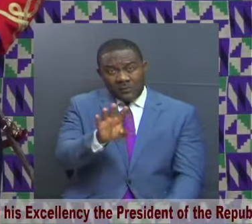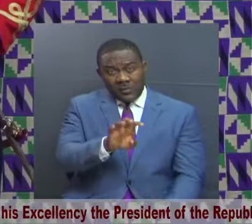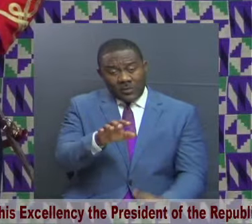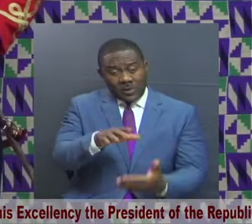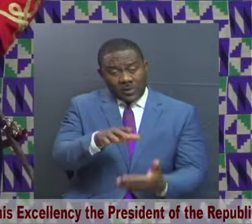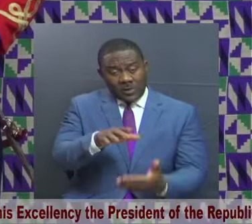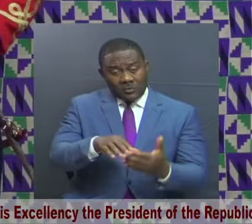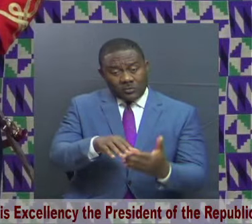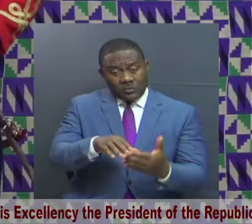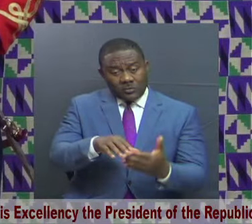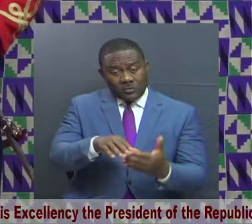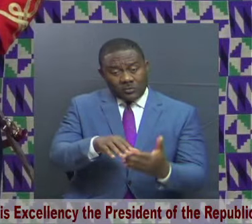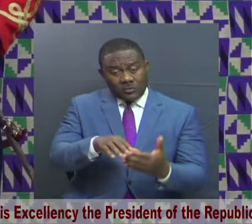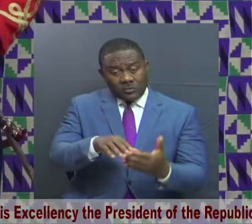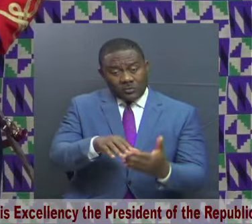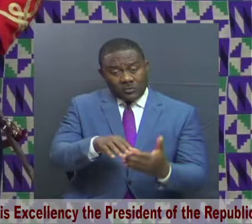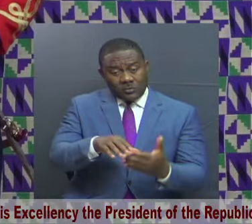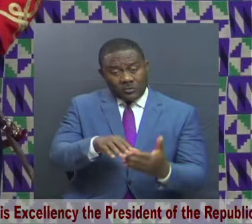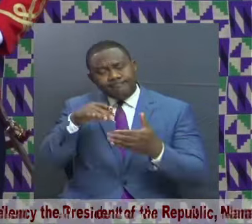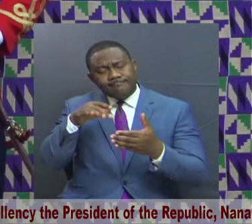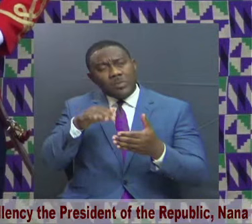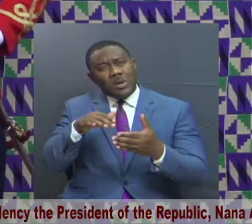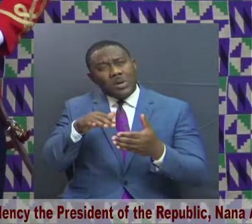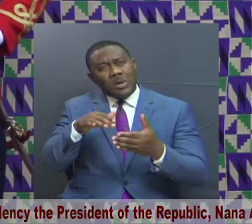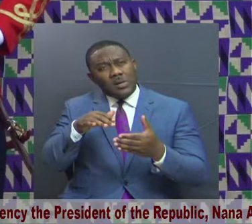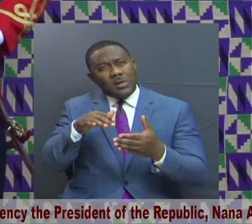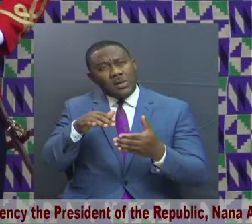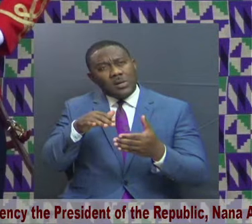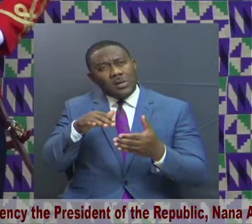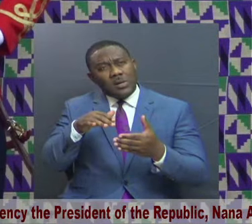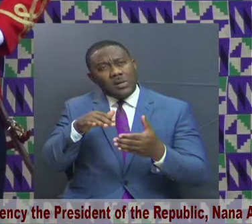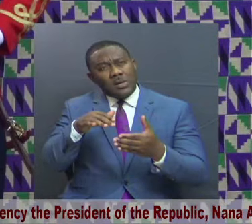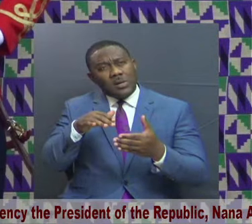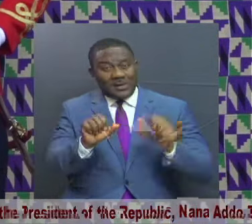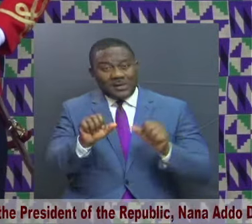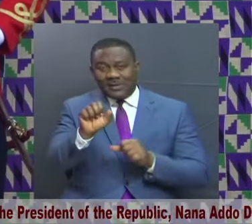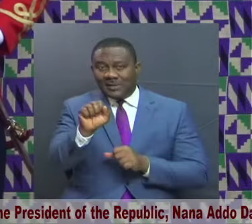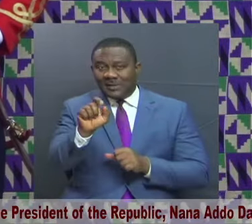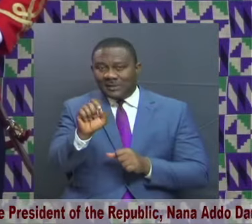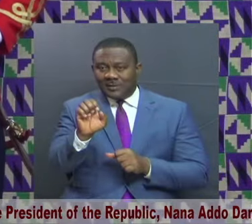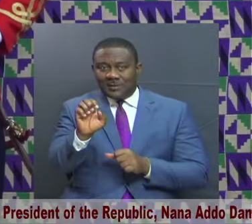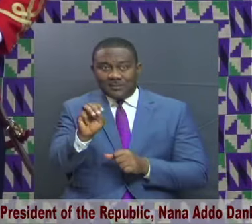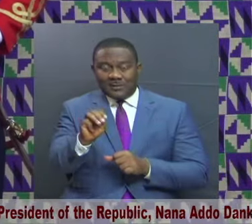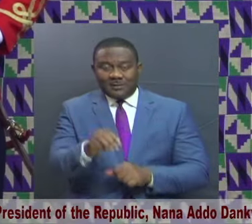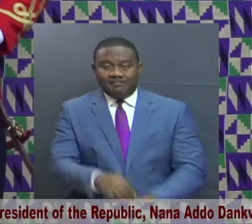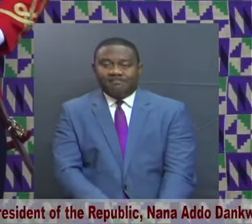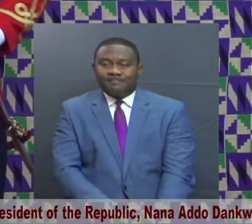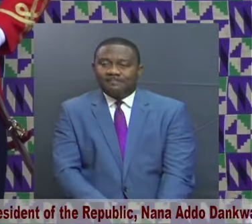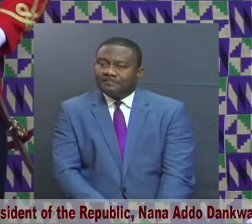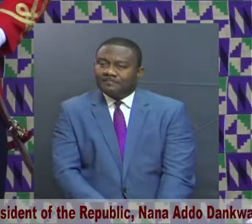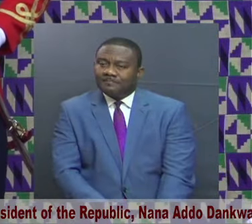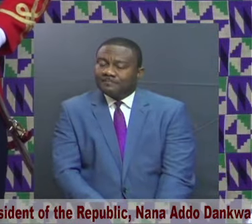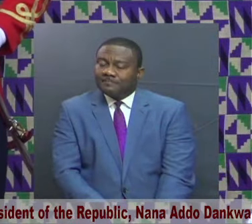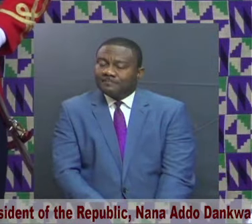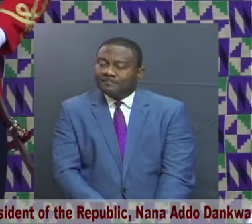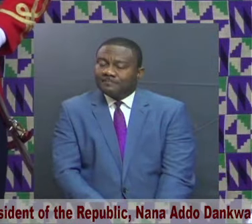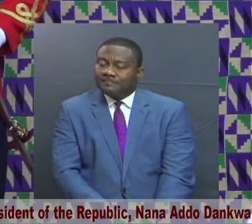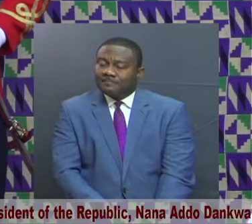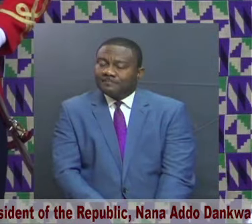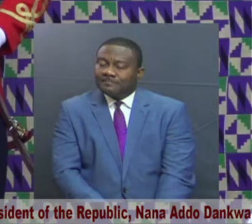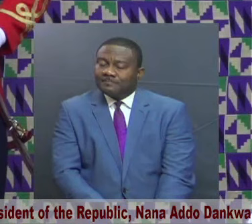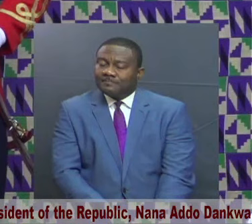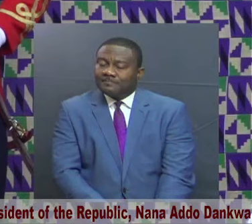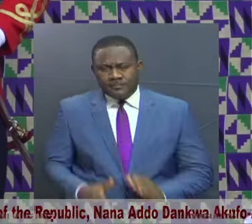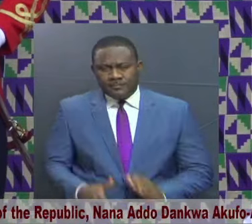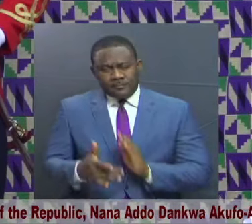students reading General Science and stem Mr Speaker in recognizing the critical role